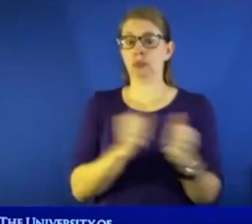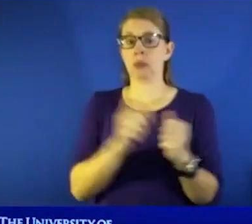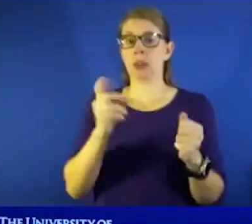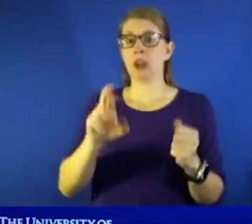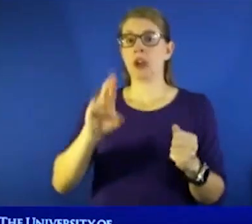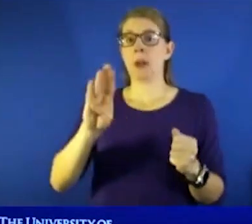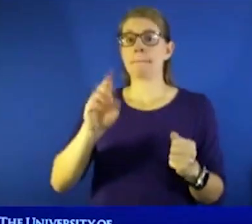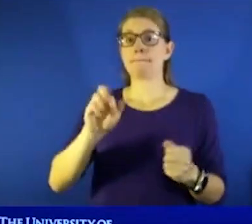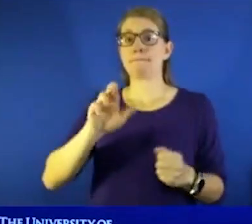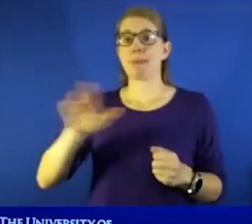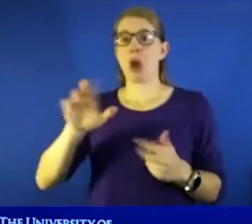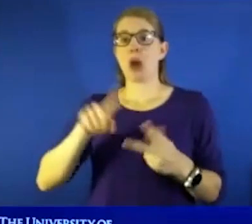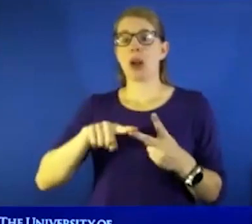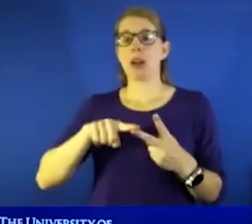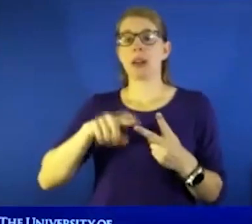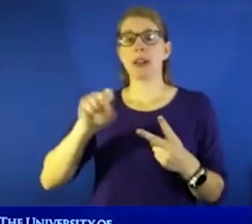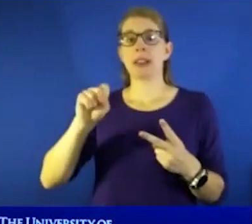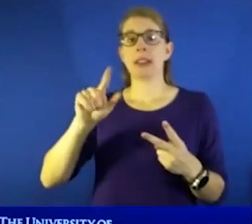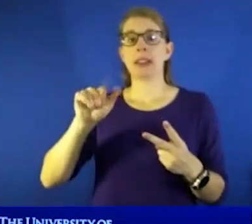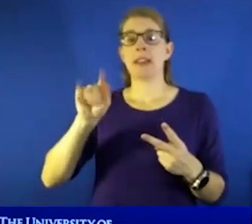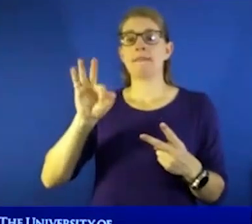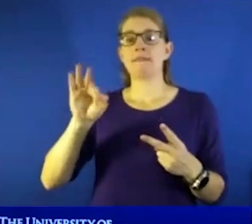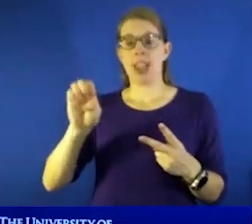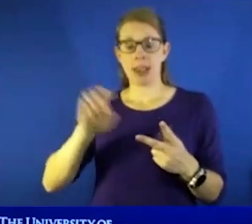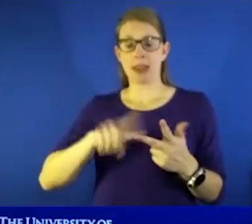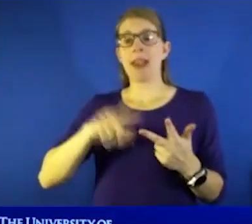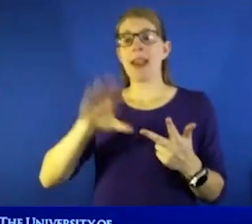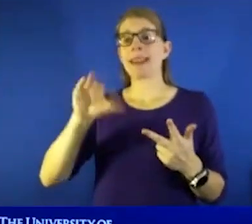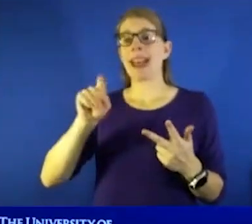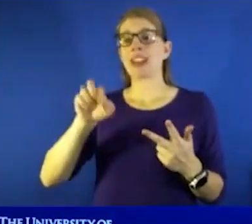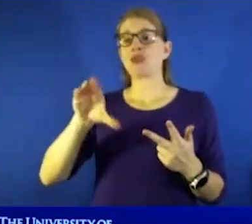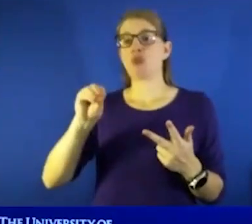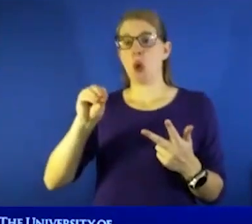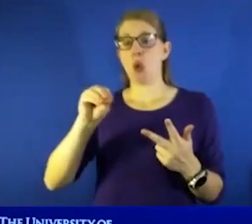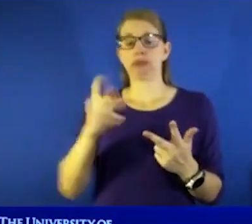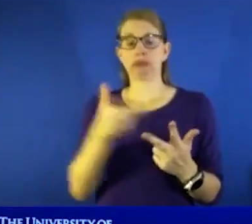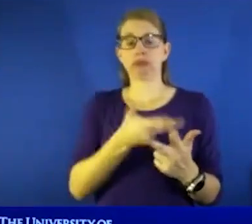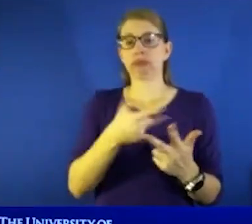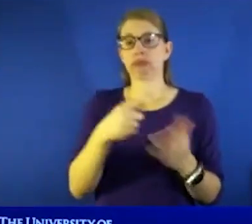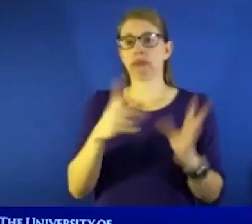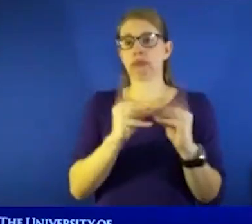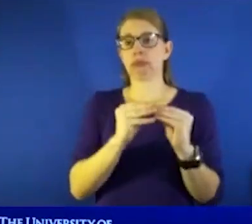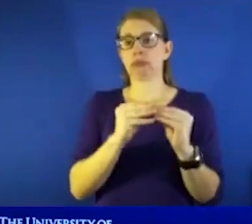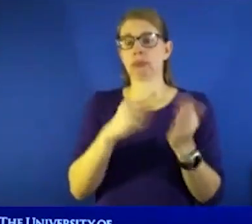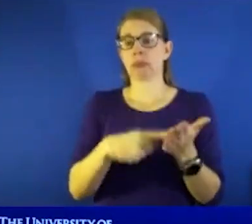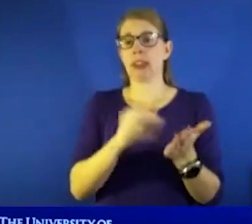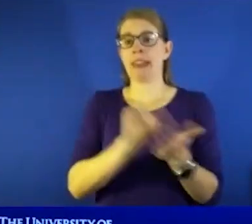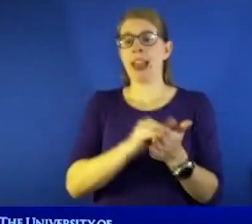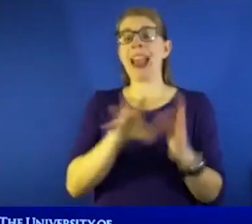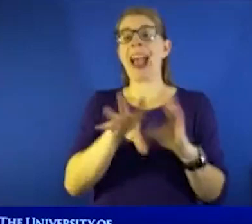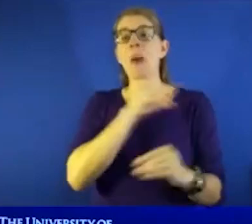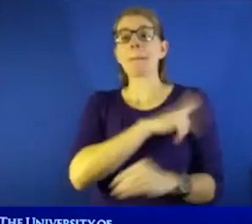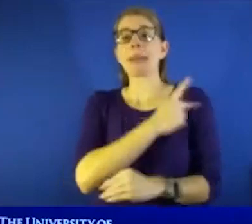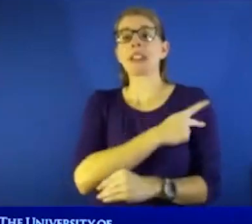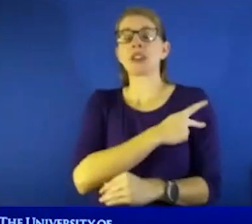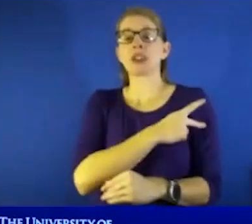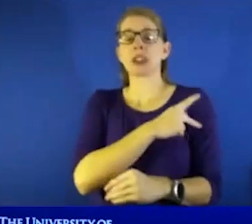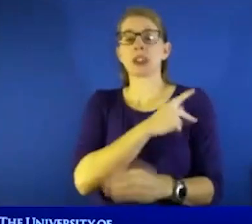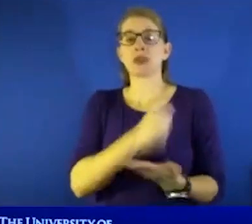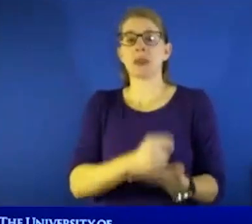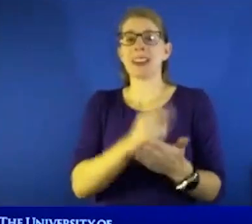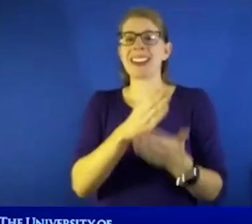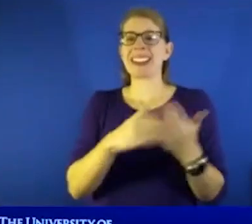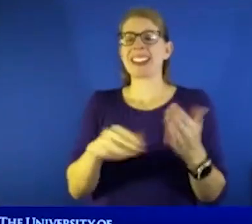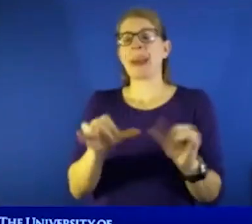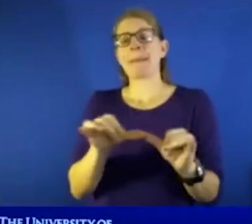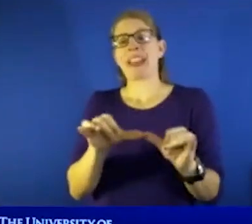Dr. Salate and Dr. Castro, are meeting to discuss about it. Now, it is an outpatient treatment, but some of the metrics they use to look at that